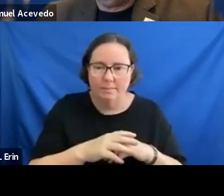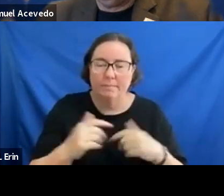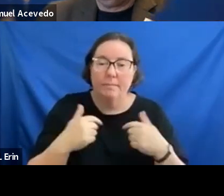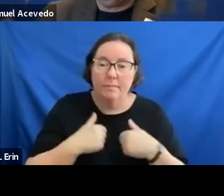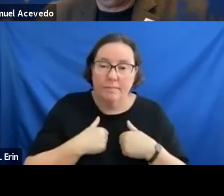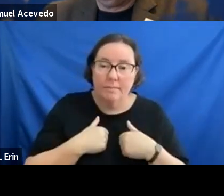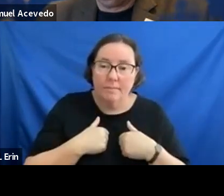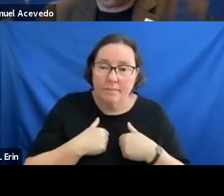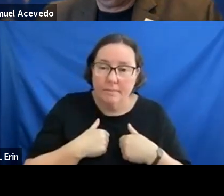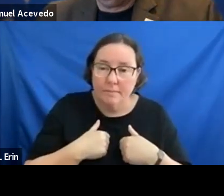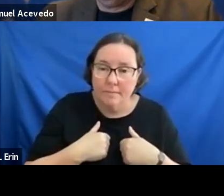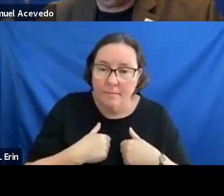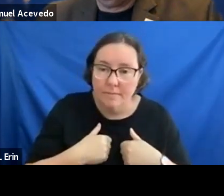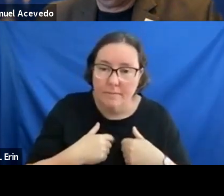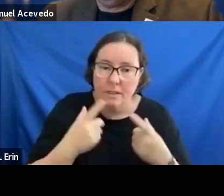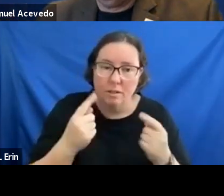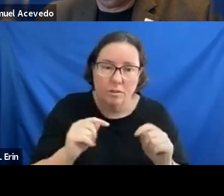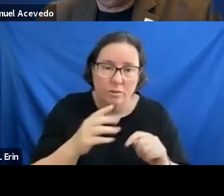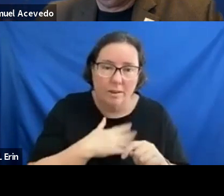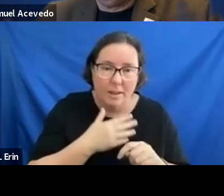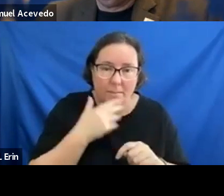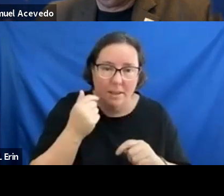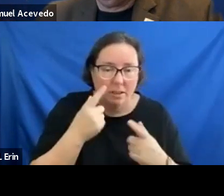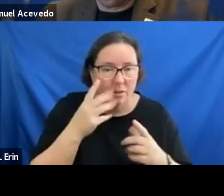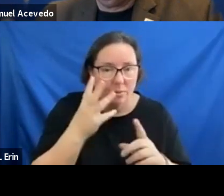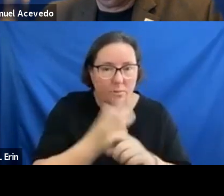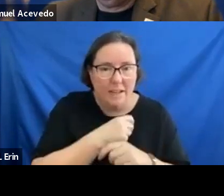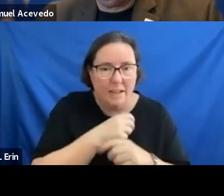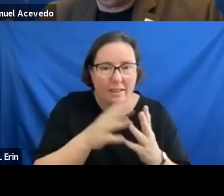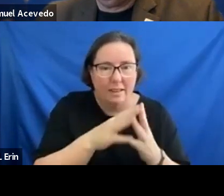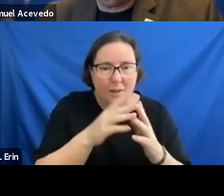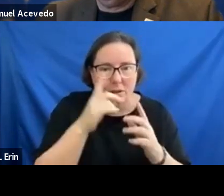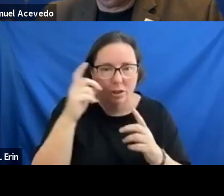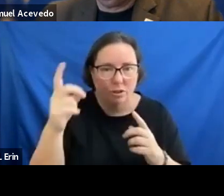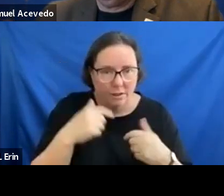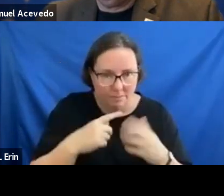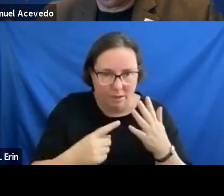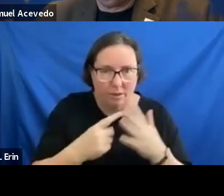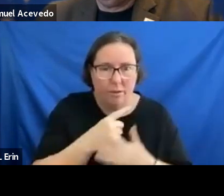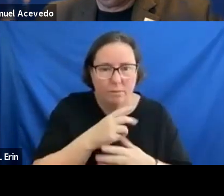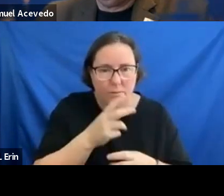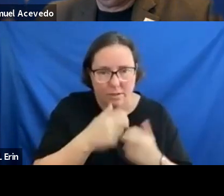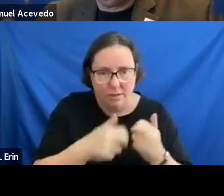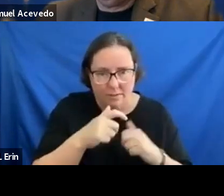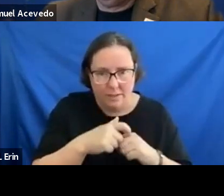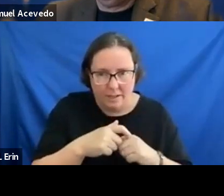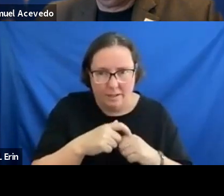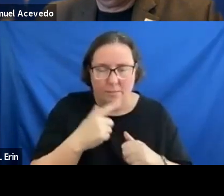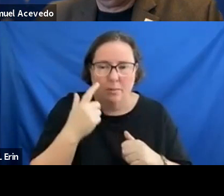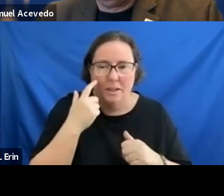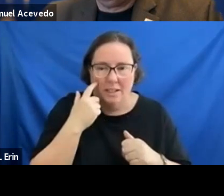value of trying my best to realize the American dream. I have gone through the tough time when I